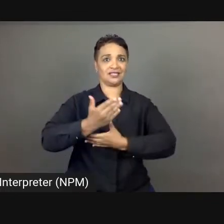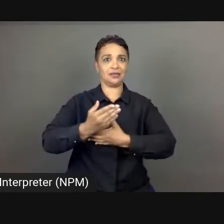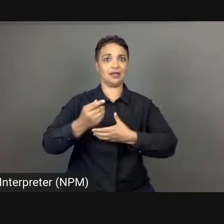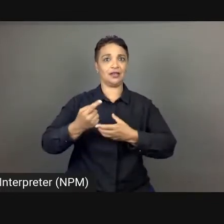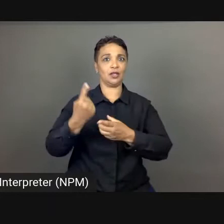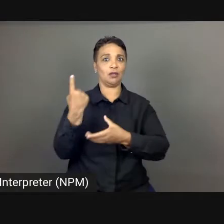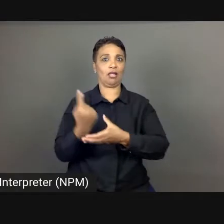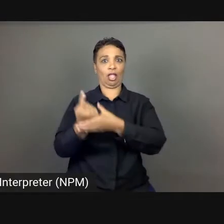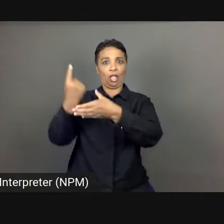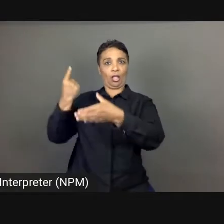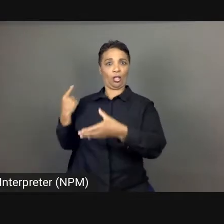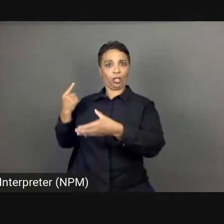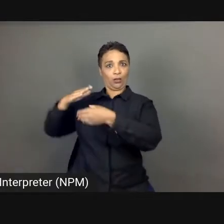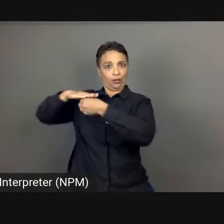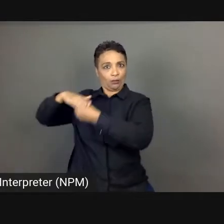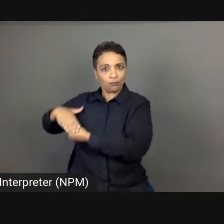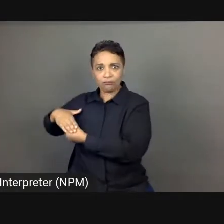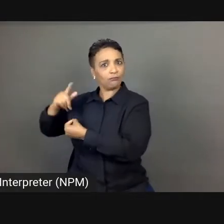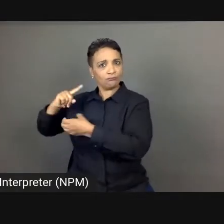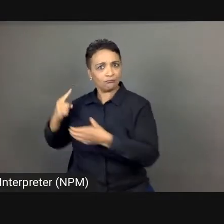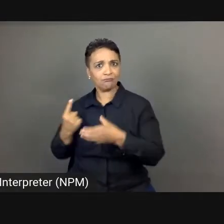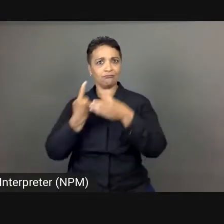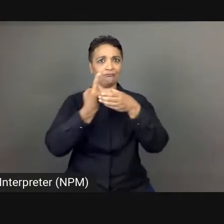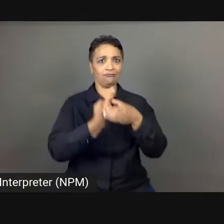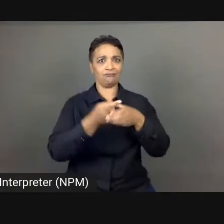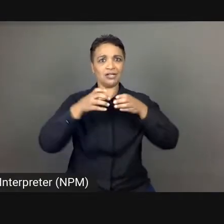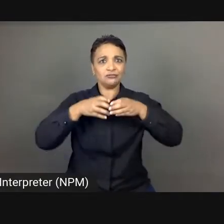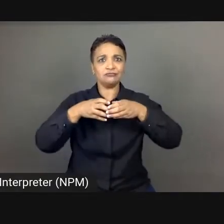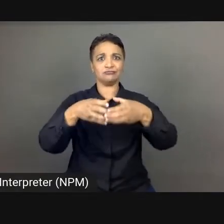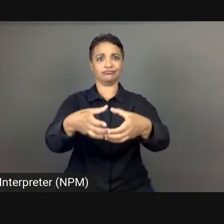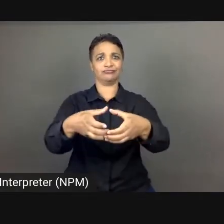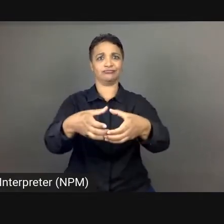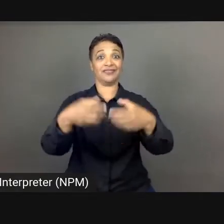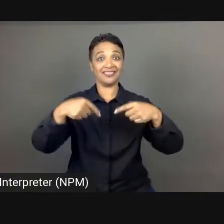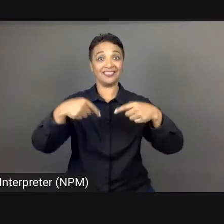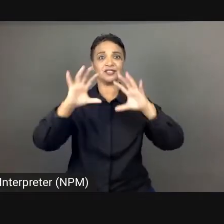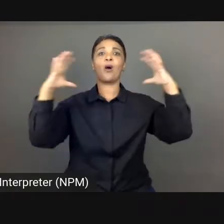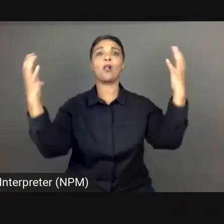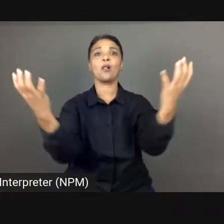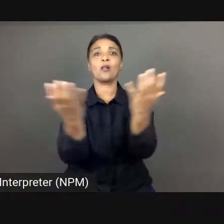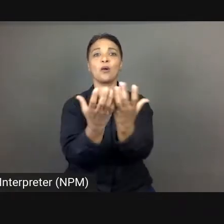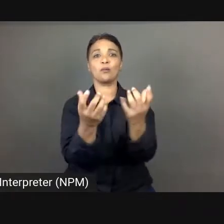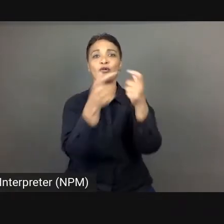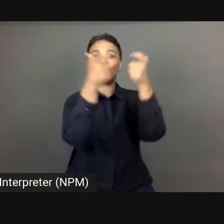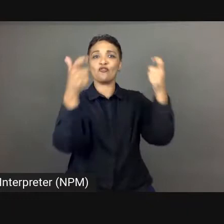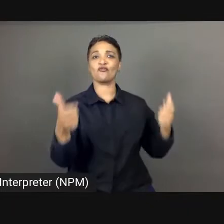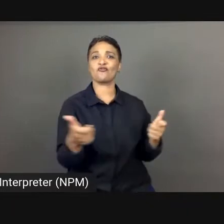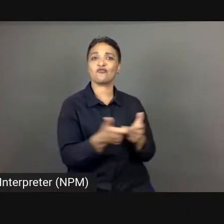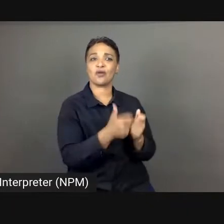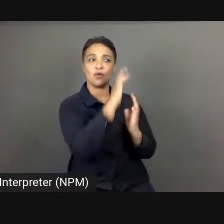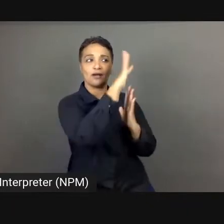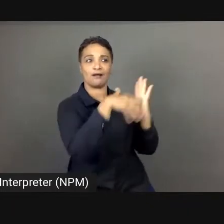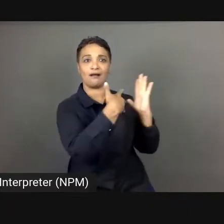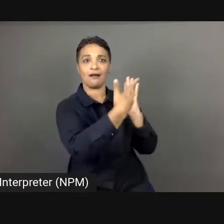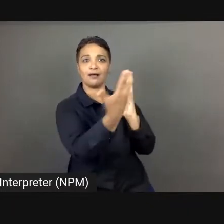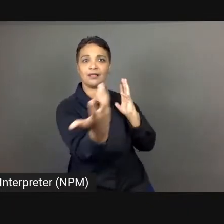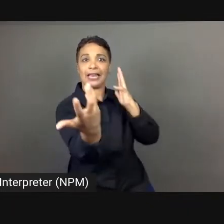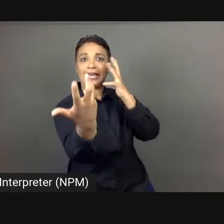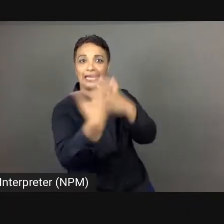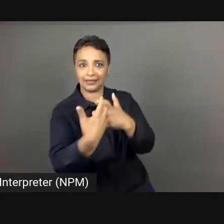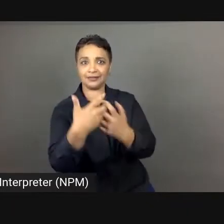of framework, because this is now the global framework under which the rights of persons with disability are laid to bear. And